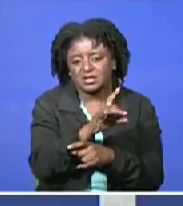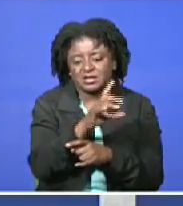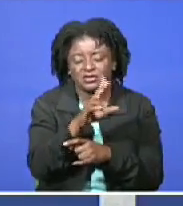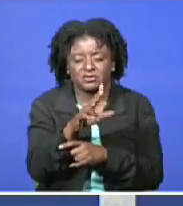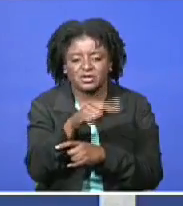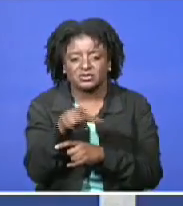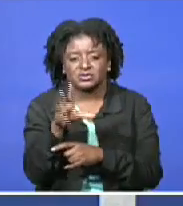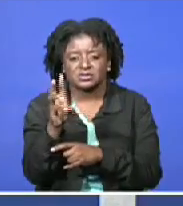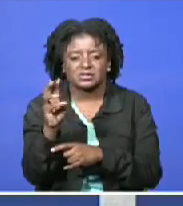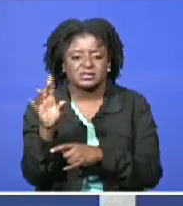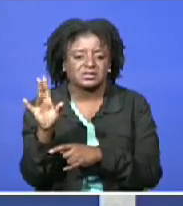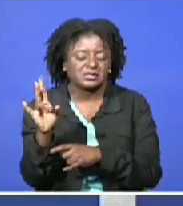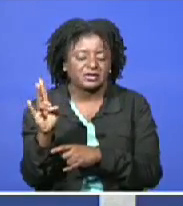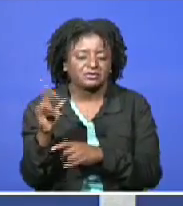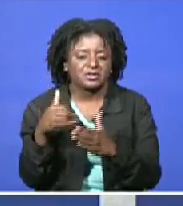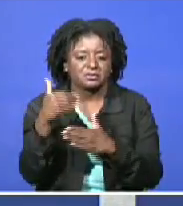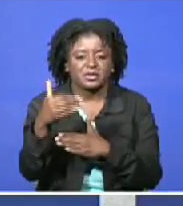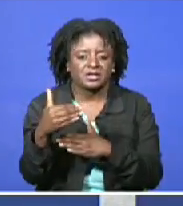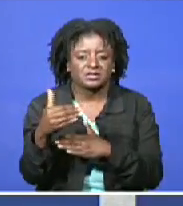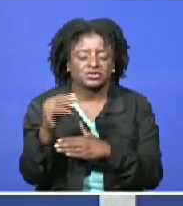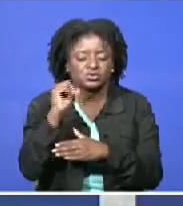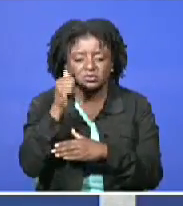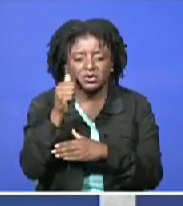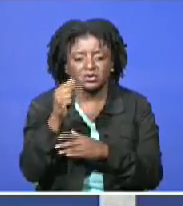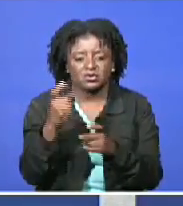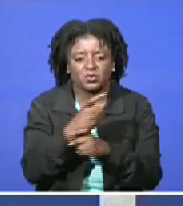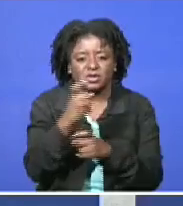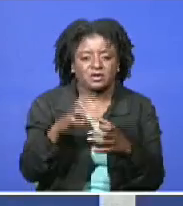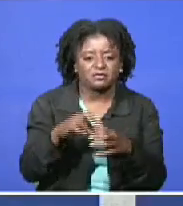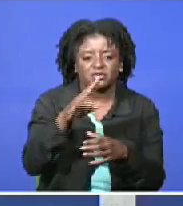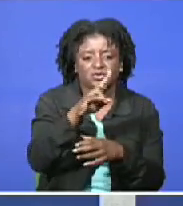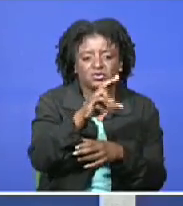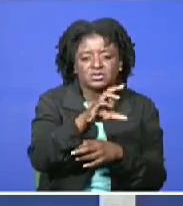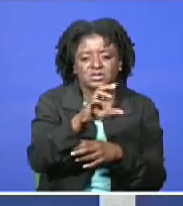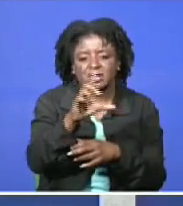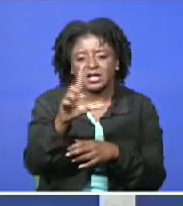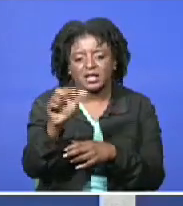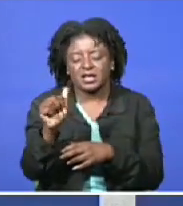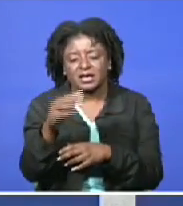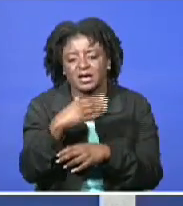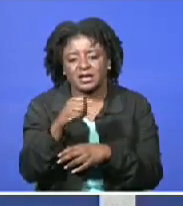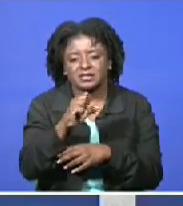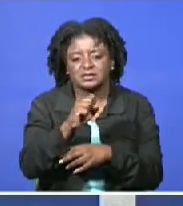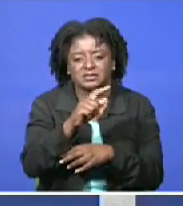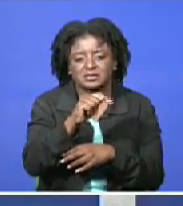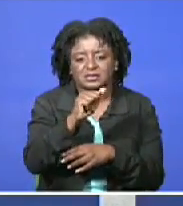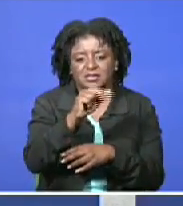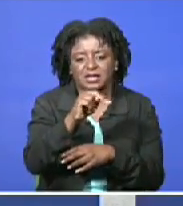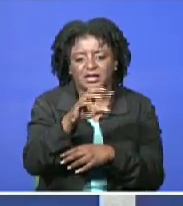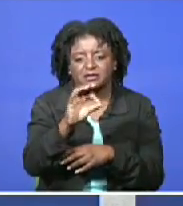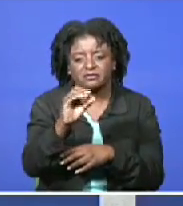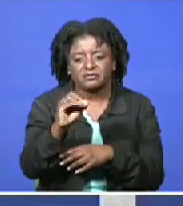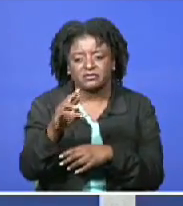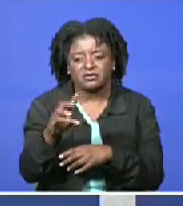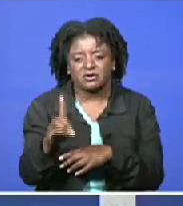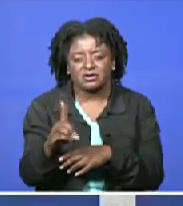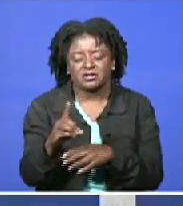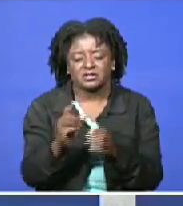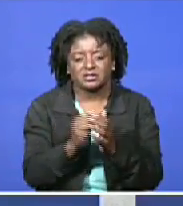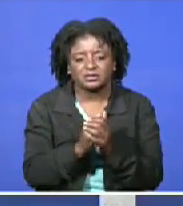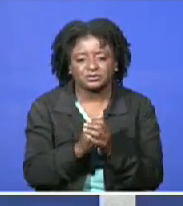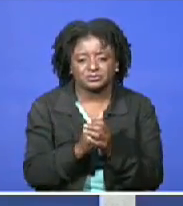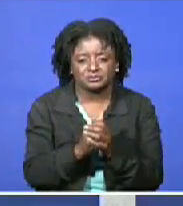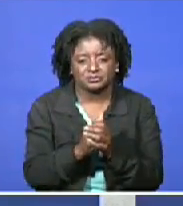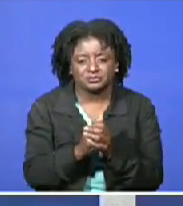in the semifinals tomorrow will be the winner of UCLA and Stanford. That game playing as we speak. The Cats this season 2-0 against Stanford. They lost their